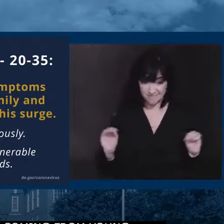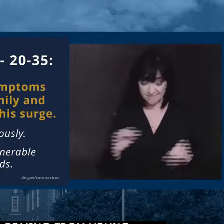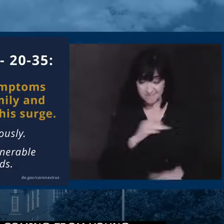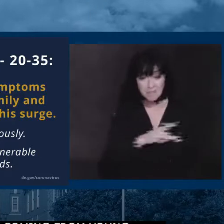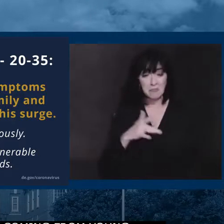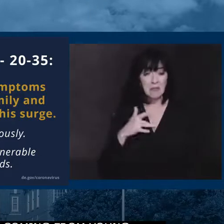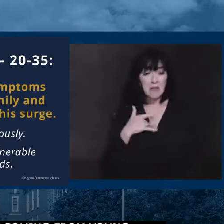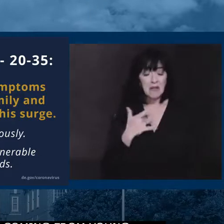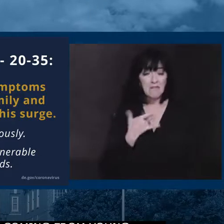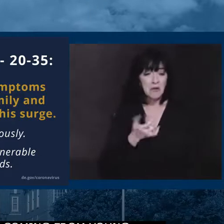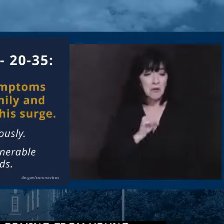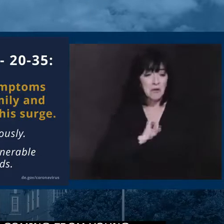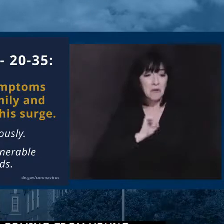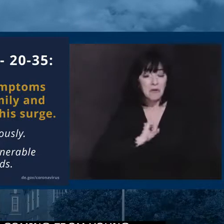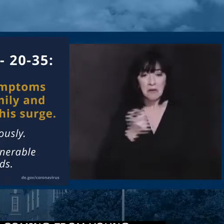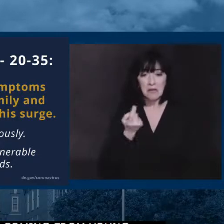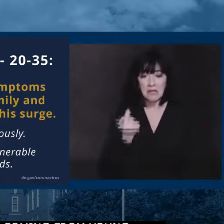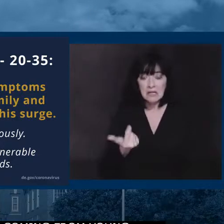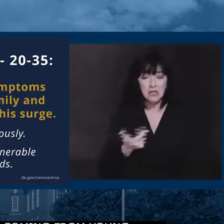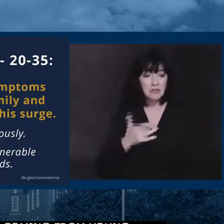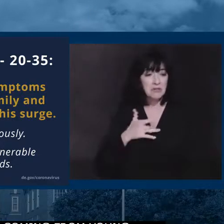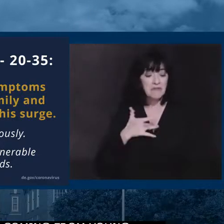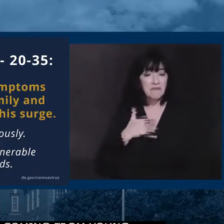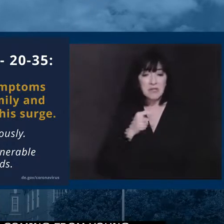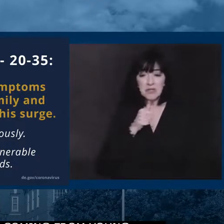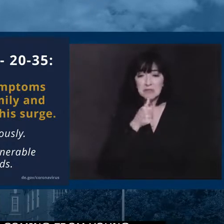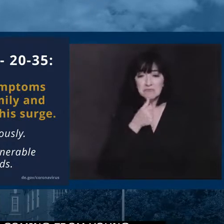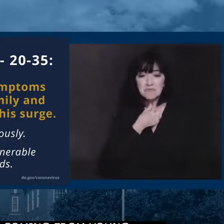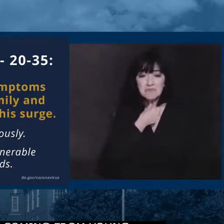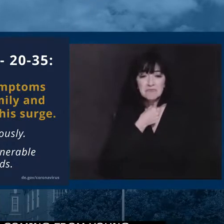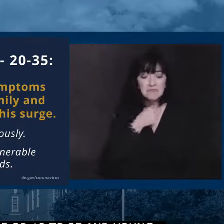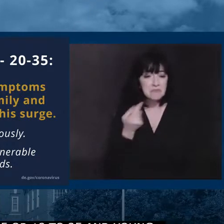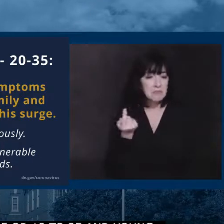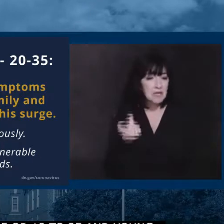they're not taken very seriously.